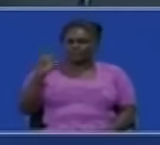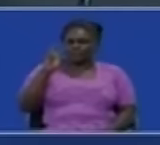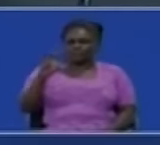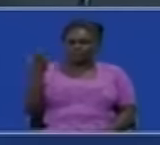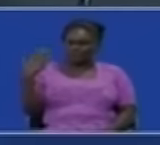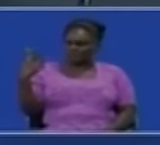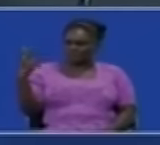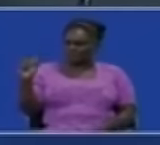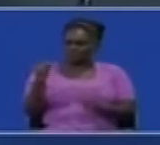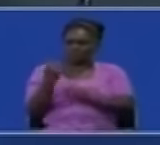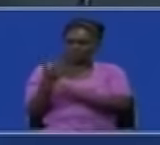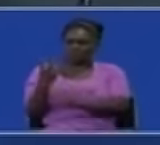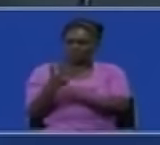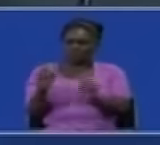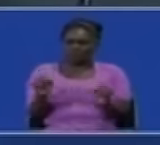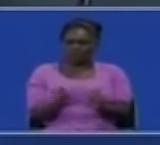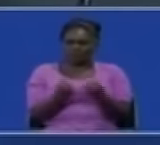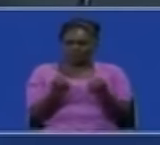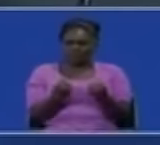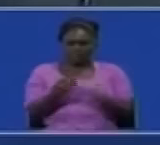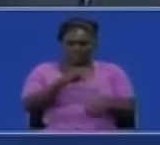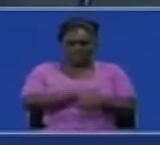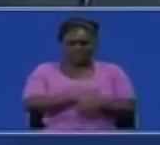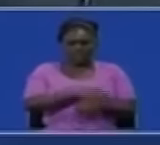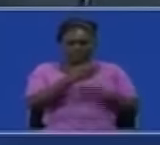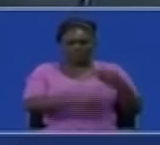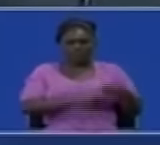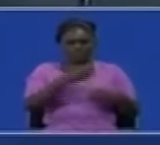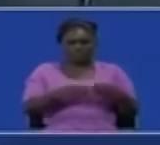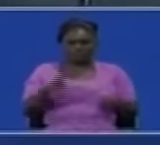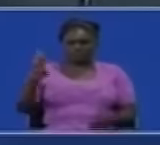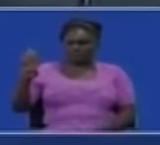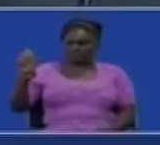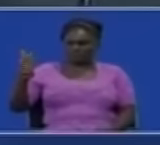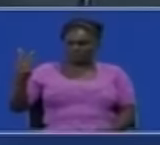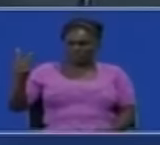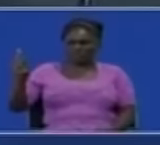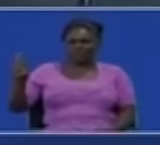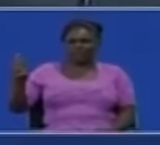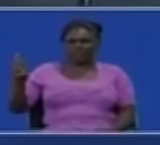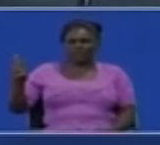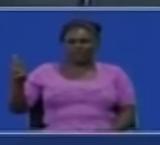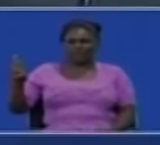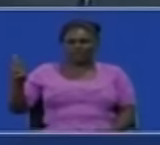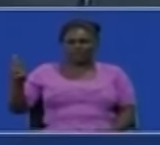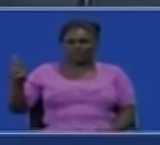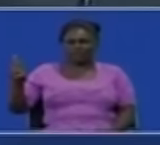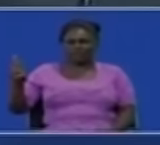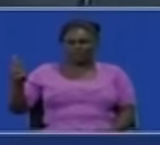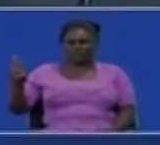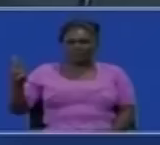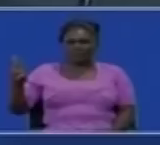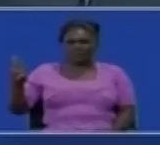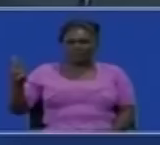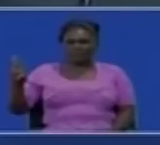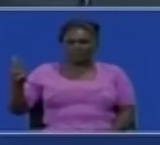to 2012 and what happened with the procurement of the biometric voter registration kits, the electronic voter identification kits,